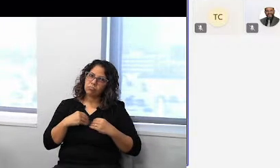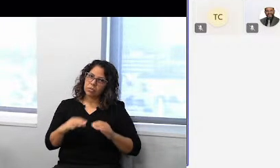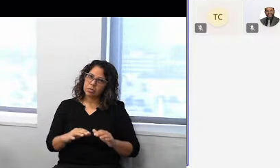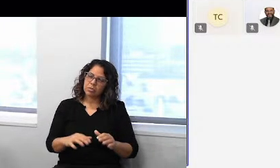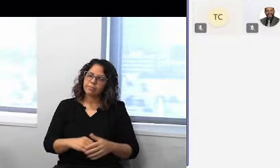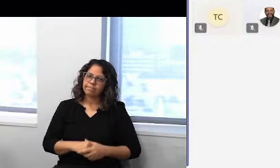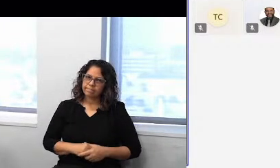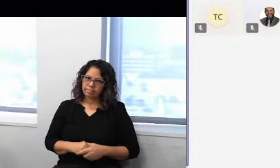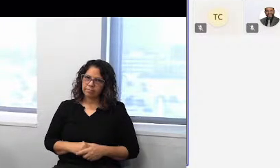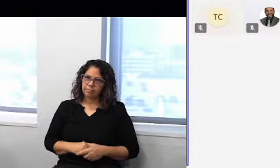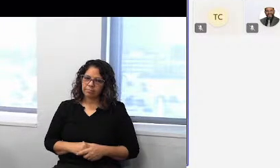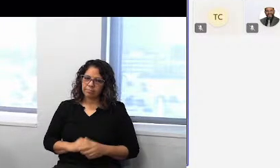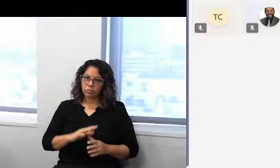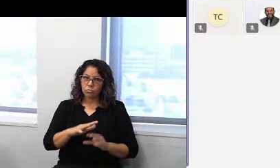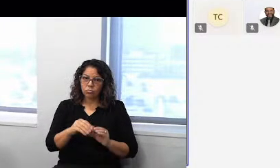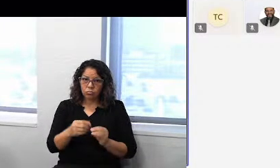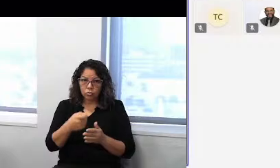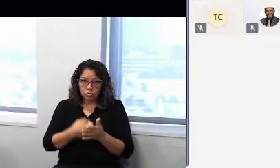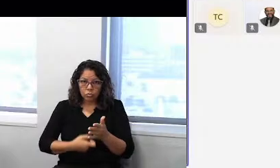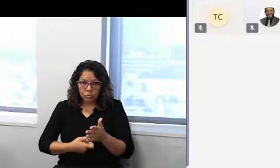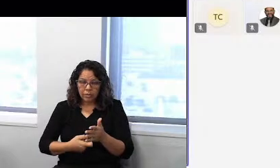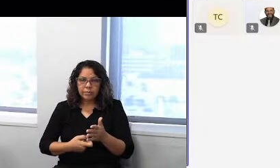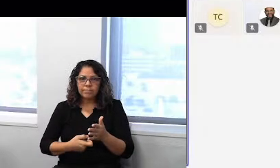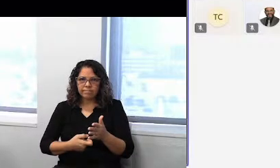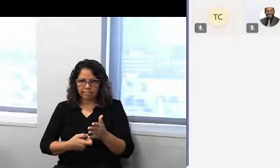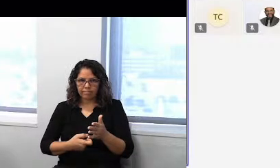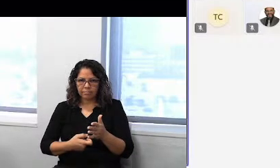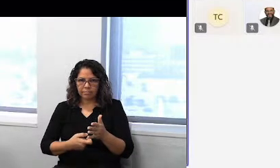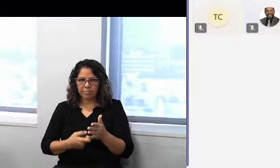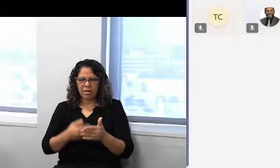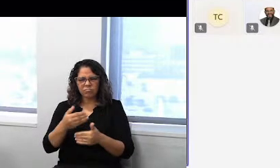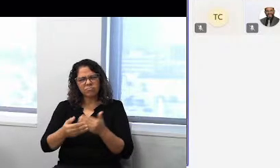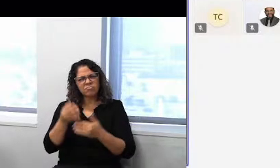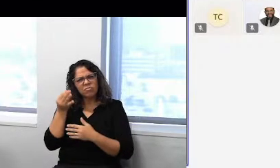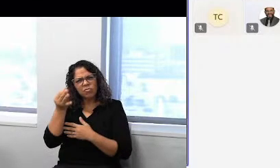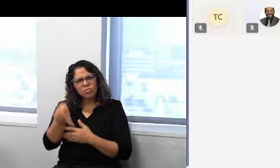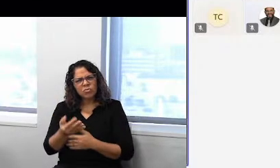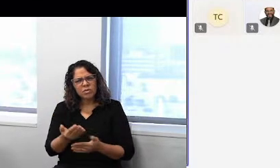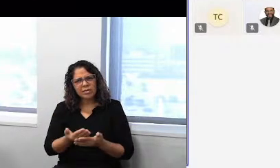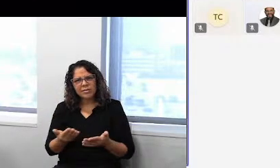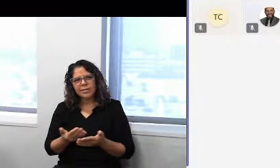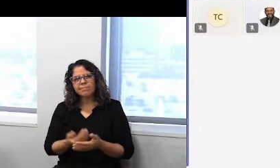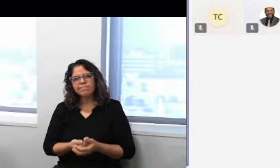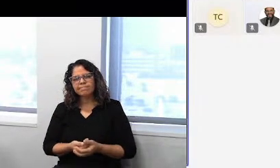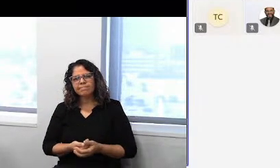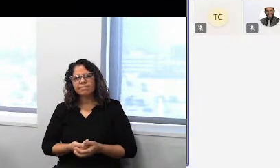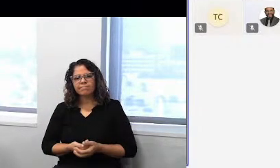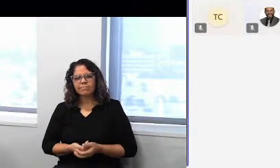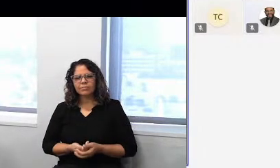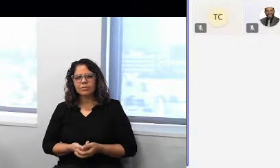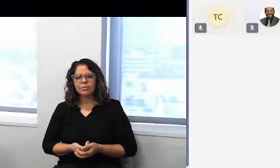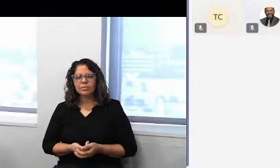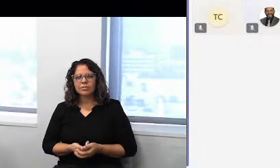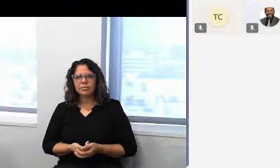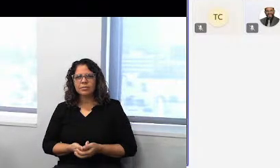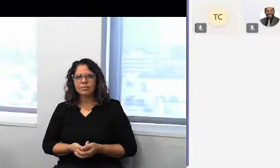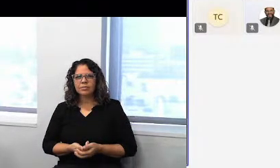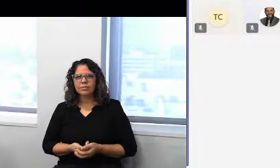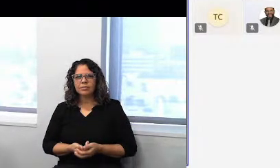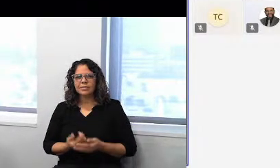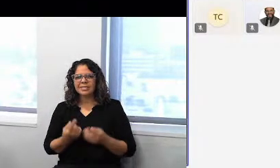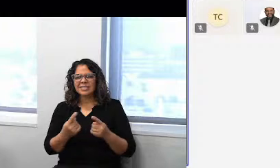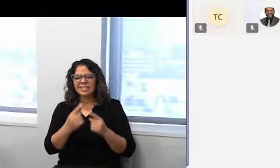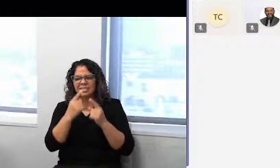gets into future phases when a project is assessed. So I want to at least get an idea on where we at in the process. All